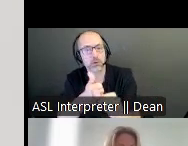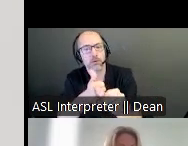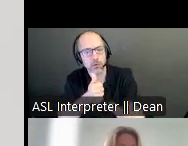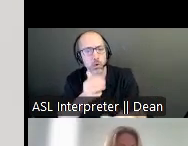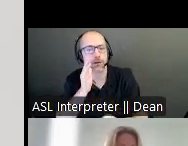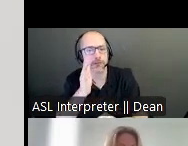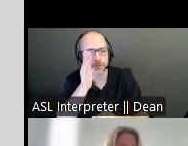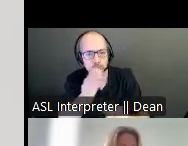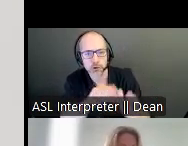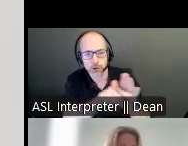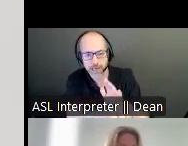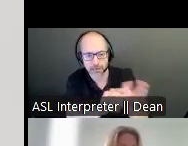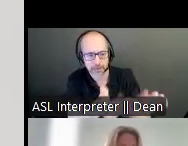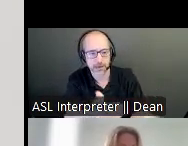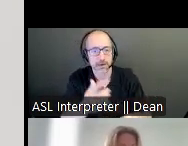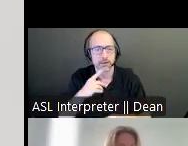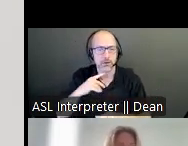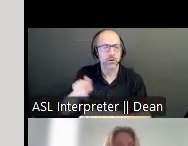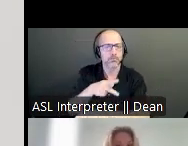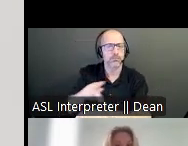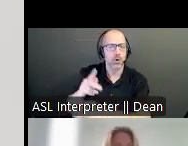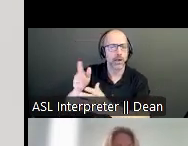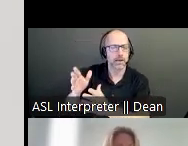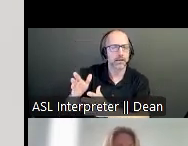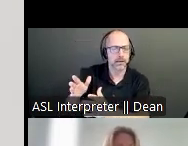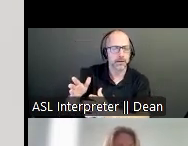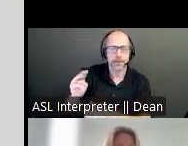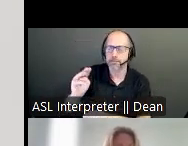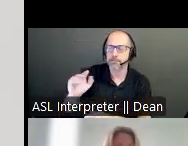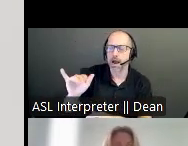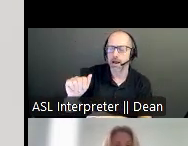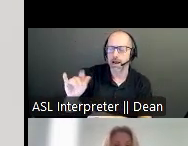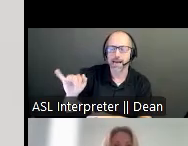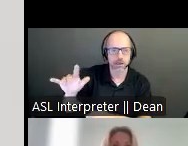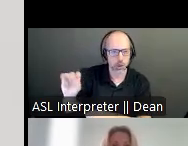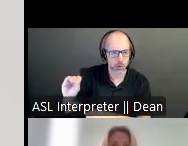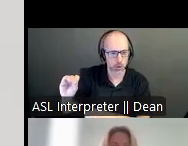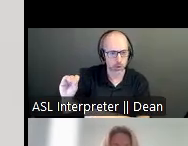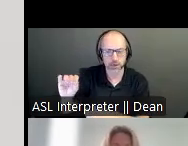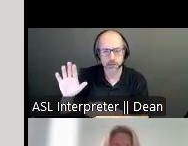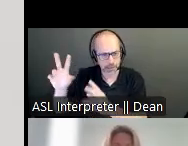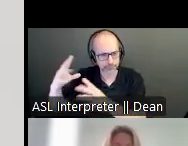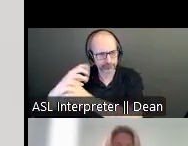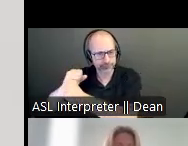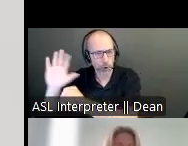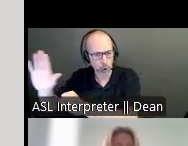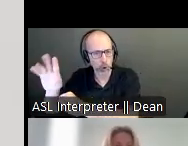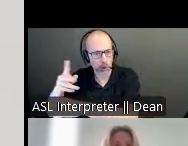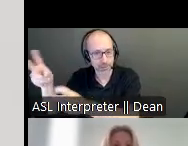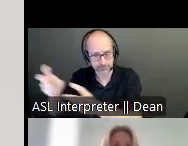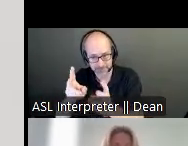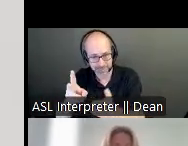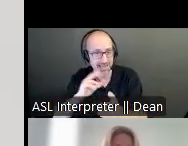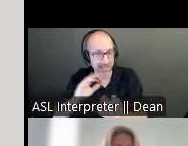quotes from the famous poet and civil rights activist Maya Angelou to capture the essence of the spirit of what these recommendations